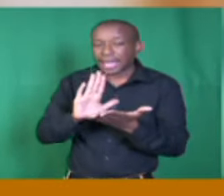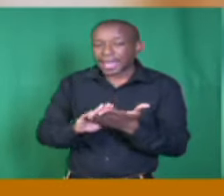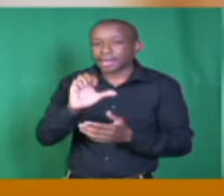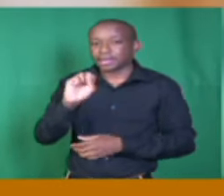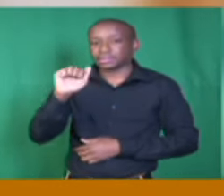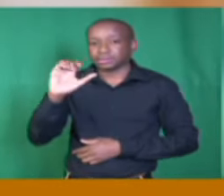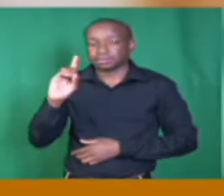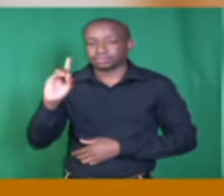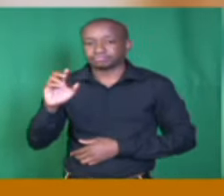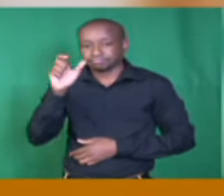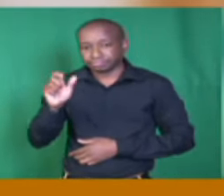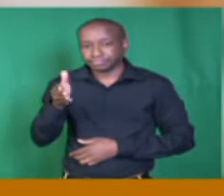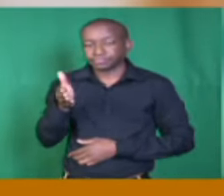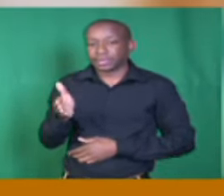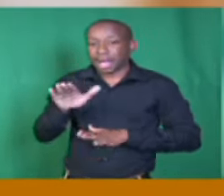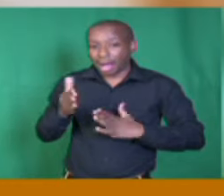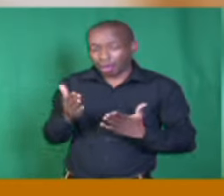the Sadducees.